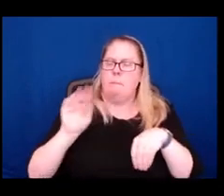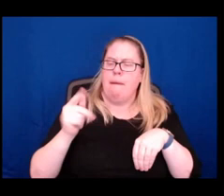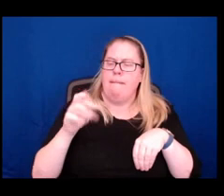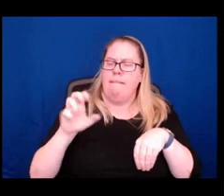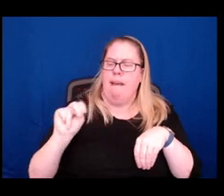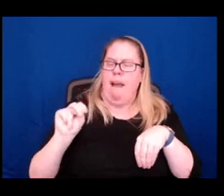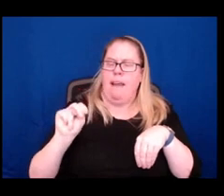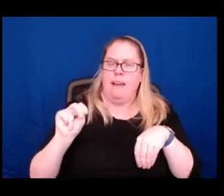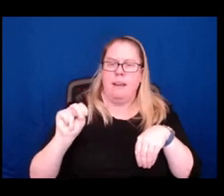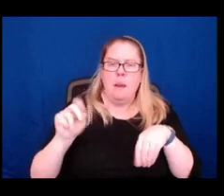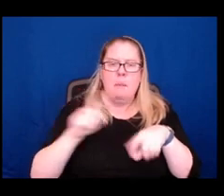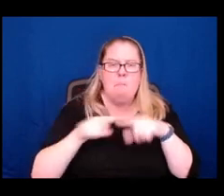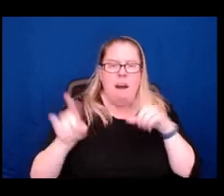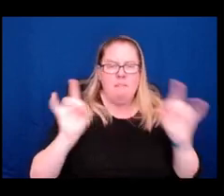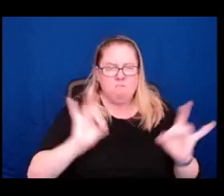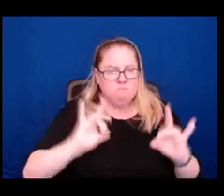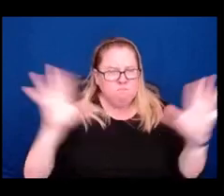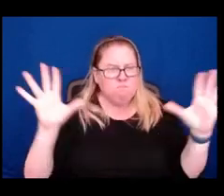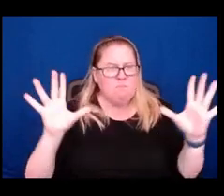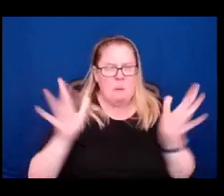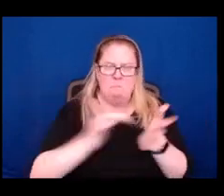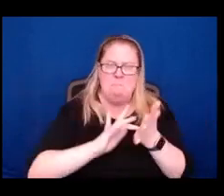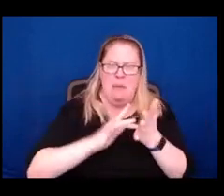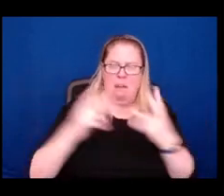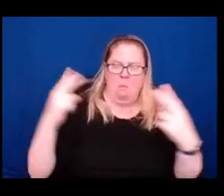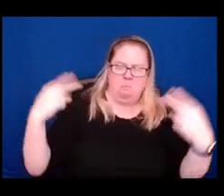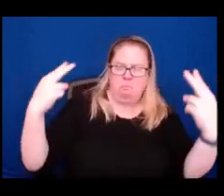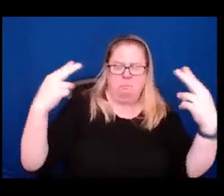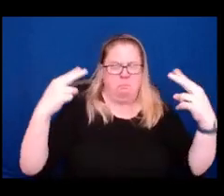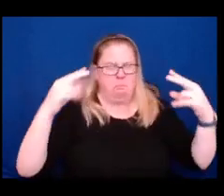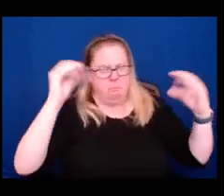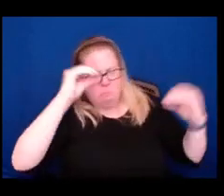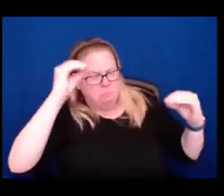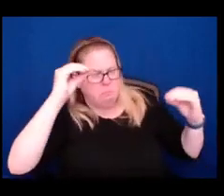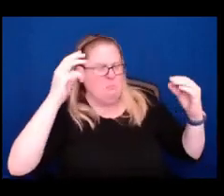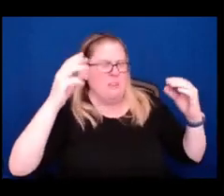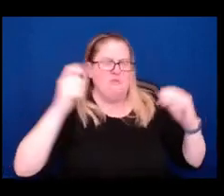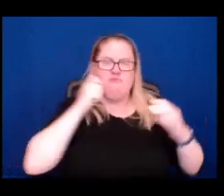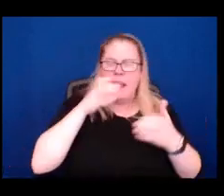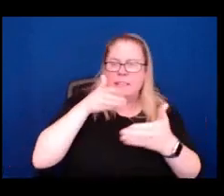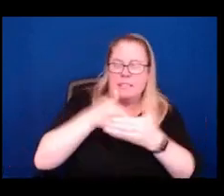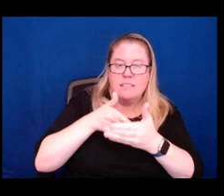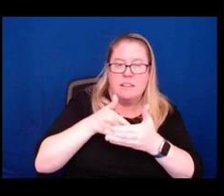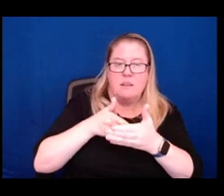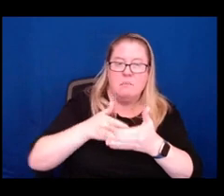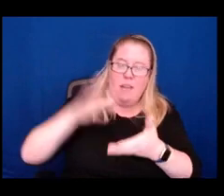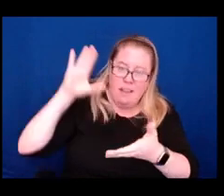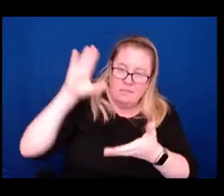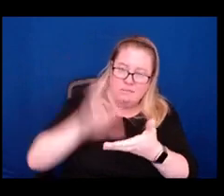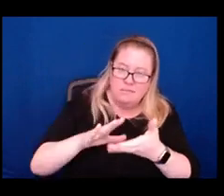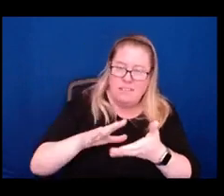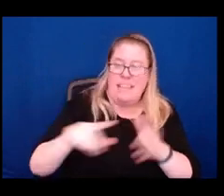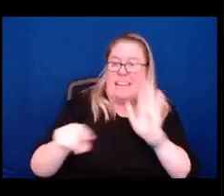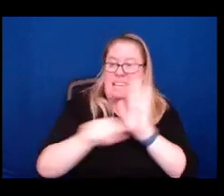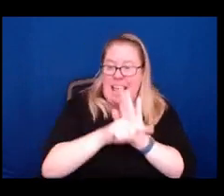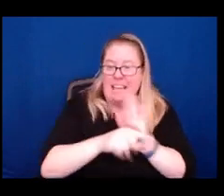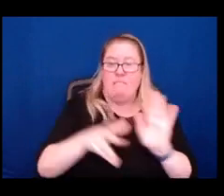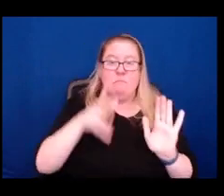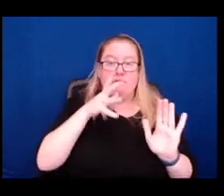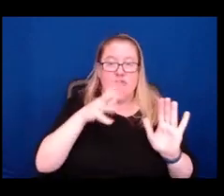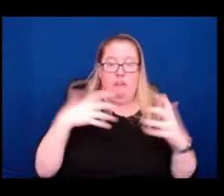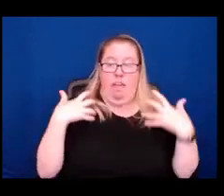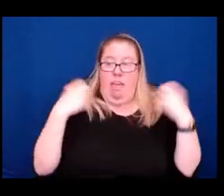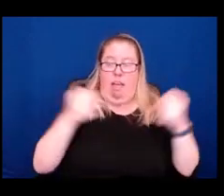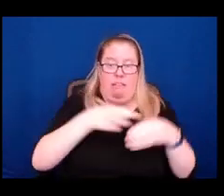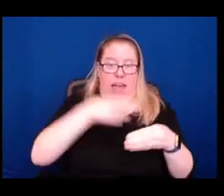tumors, pervasive atrocities of medical bias and racism have consistently resulted in negative maternal health outcomes for